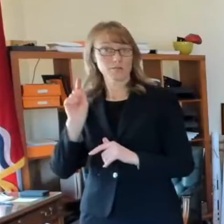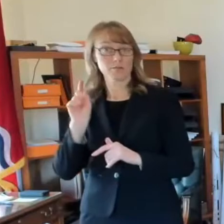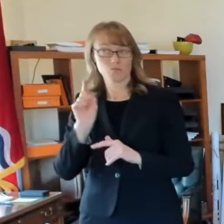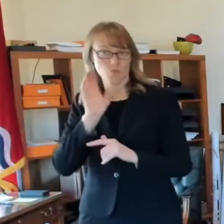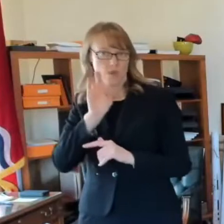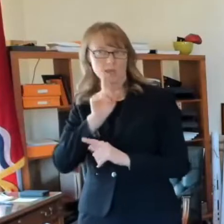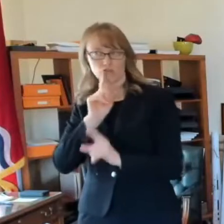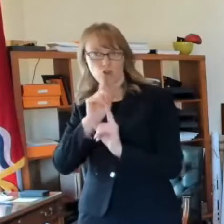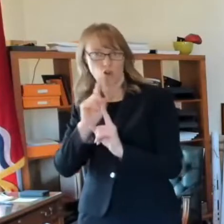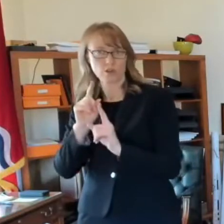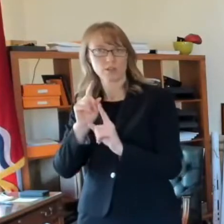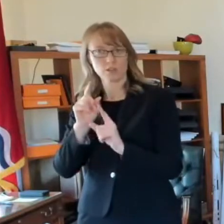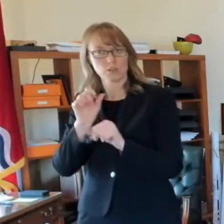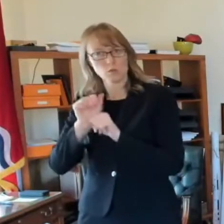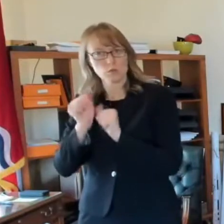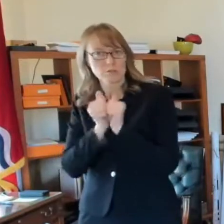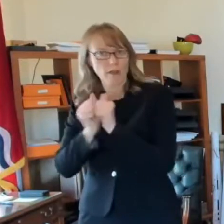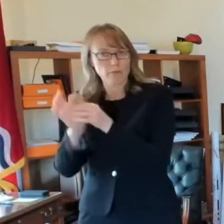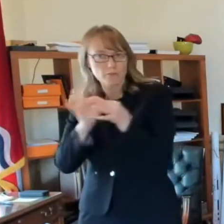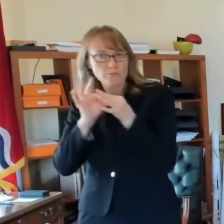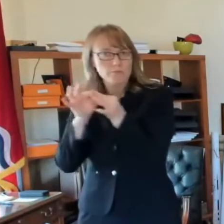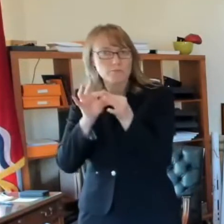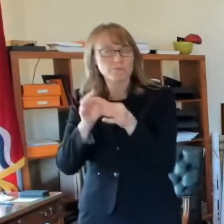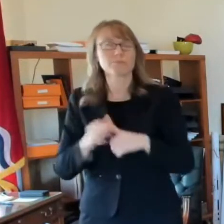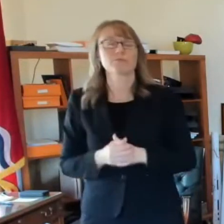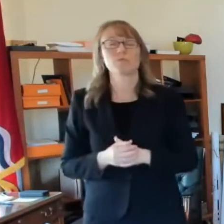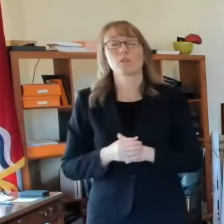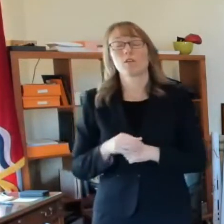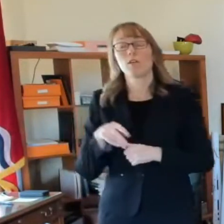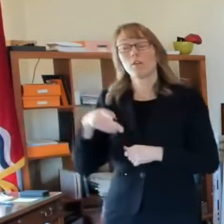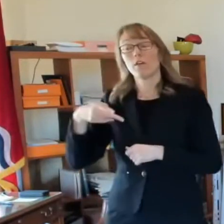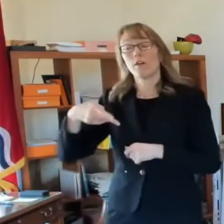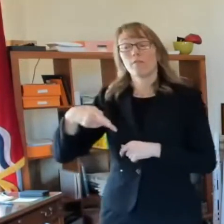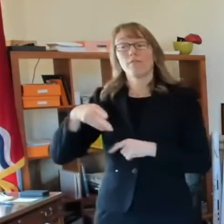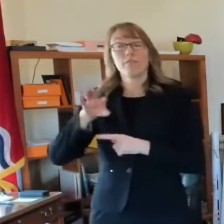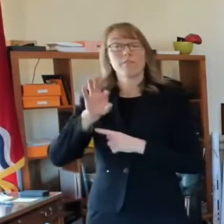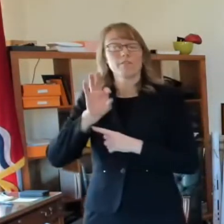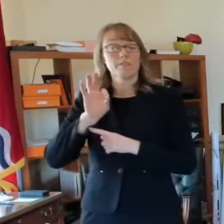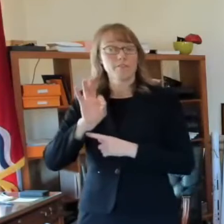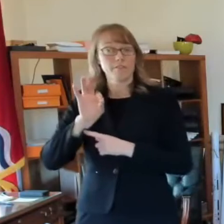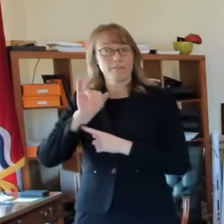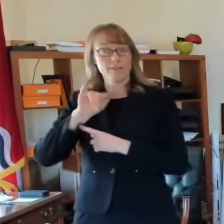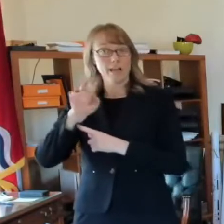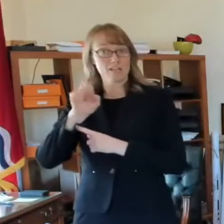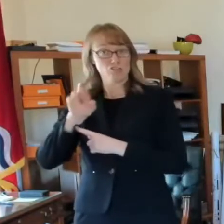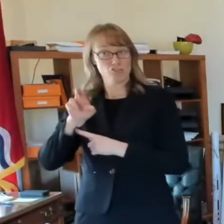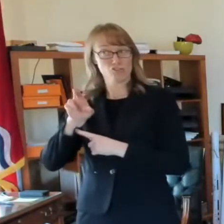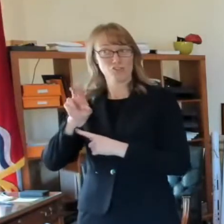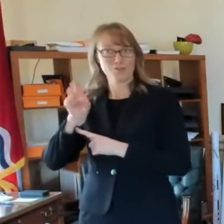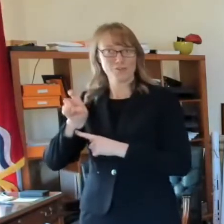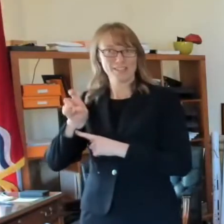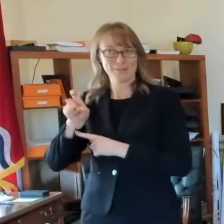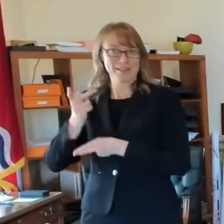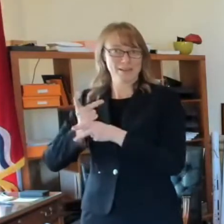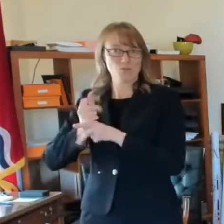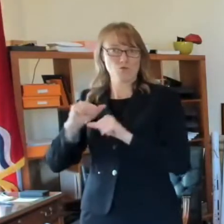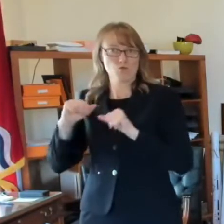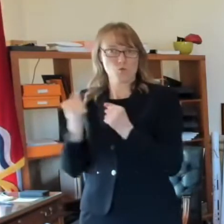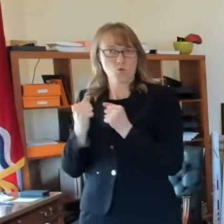distribution process with the CDC. So is the state of Missouri. Everybody is working on that. The other thing about these two vaccines that I talked about a minute